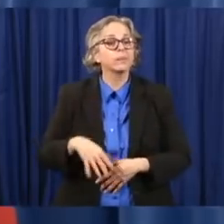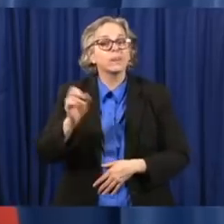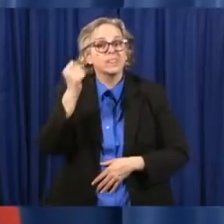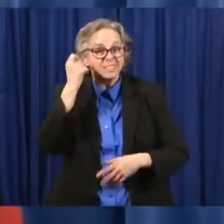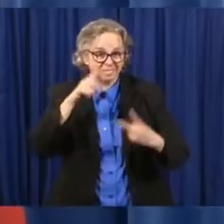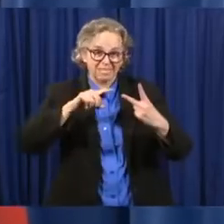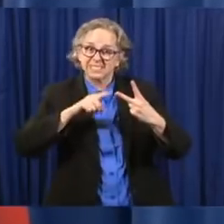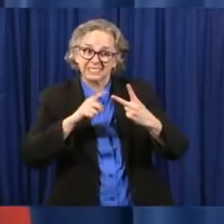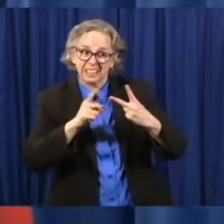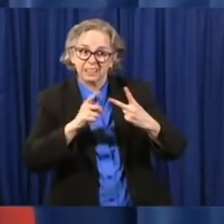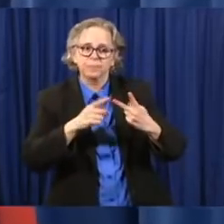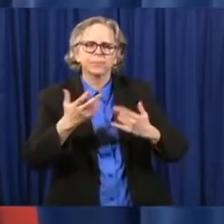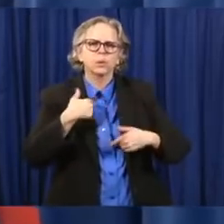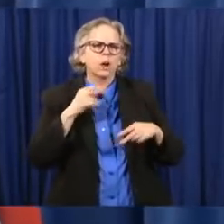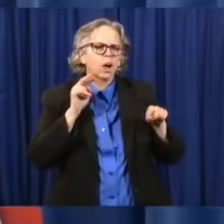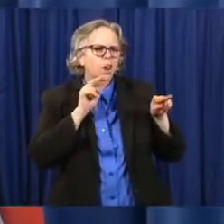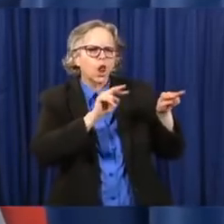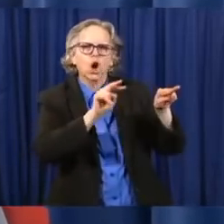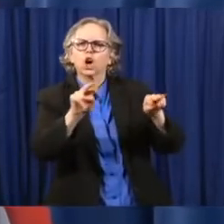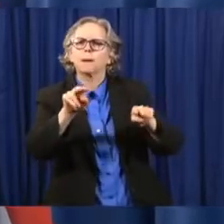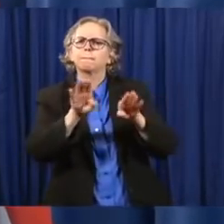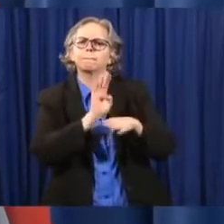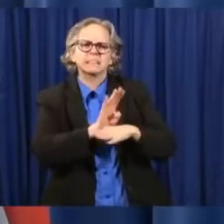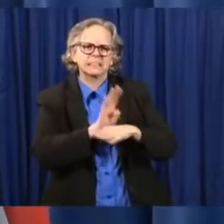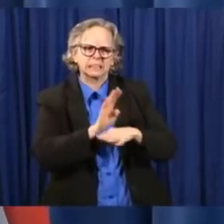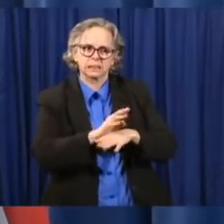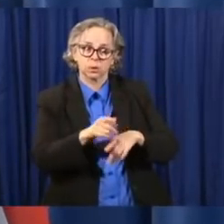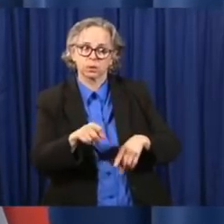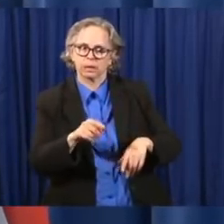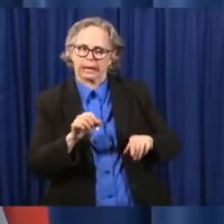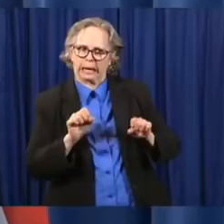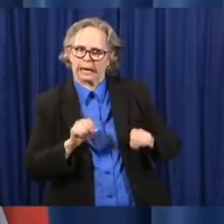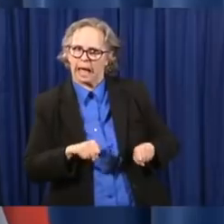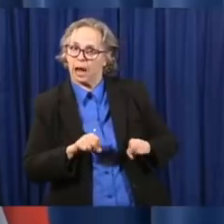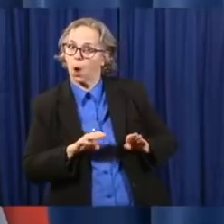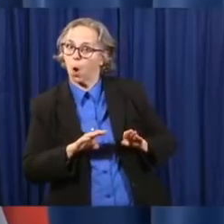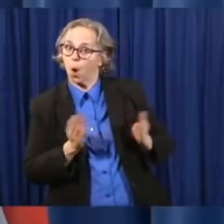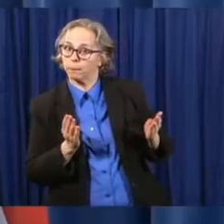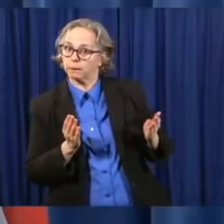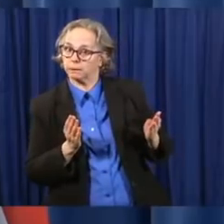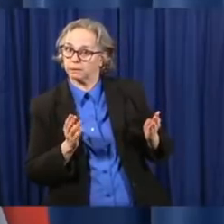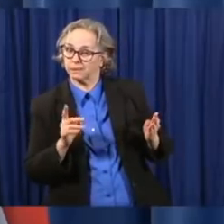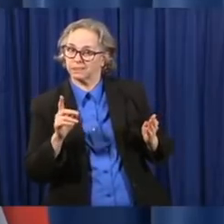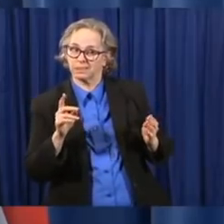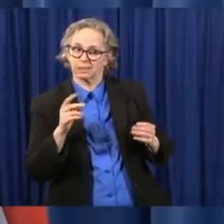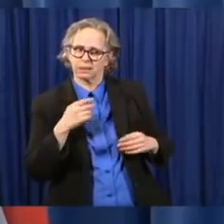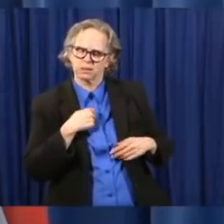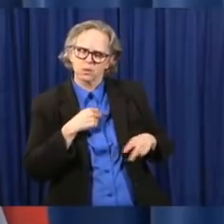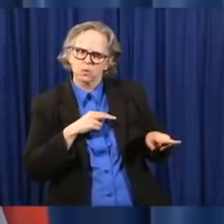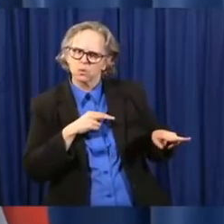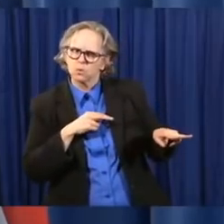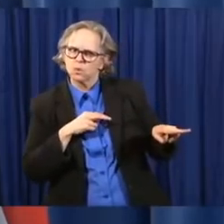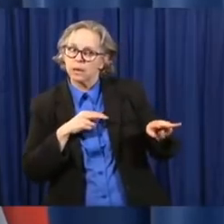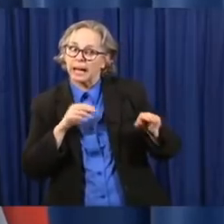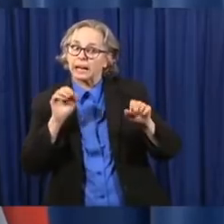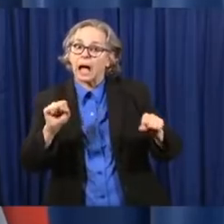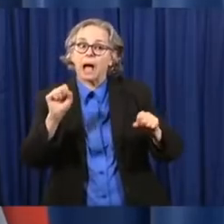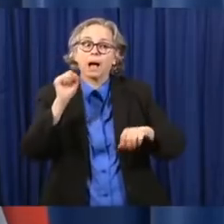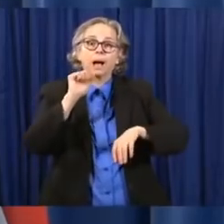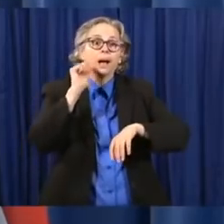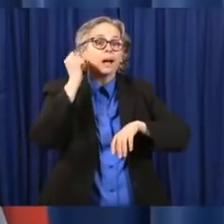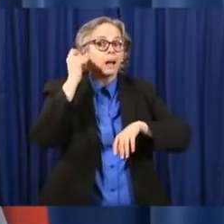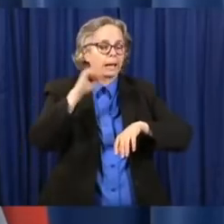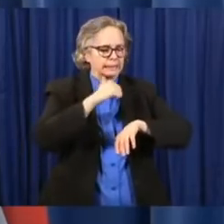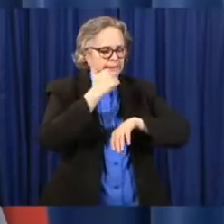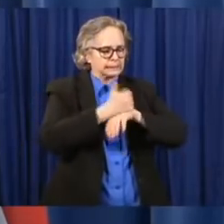businesses that can open and put in place the safety that